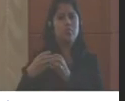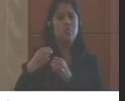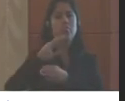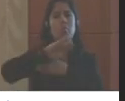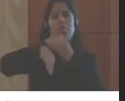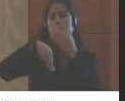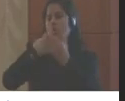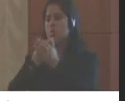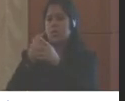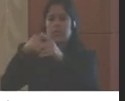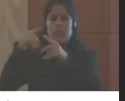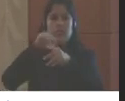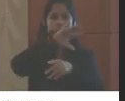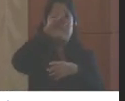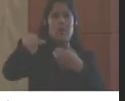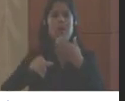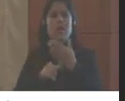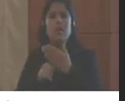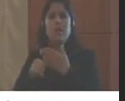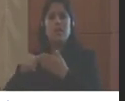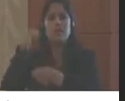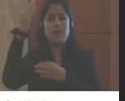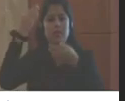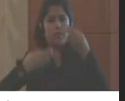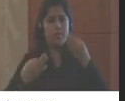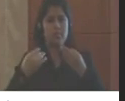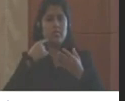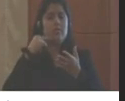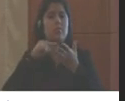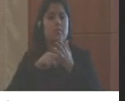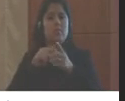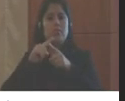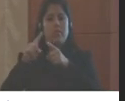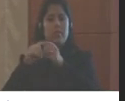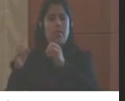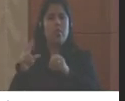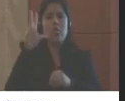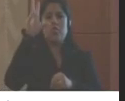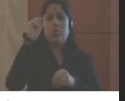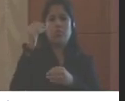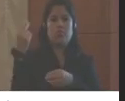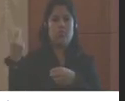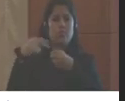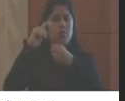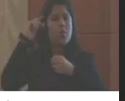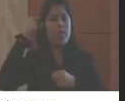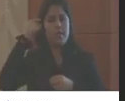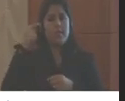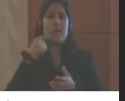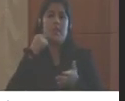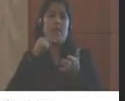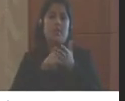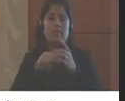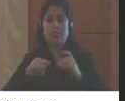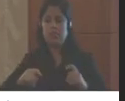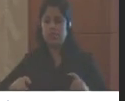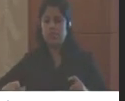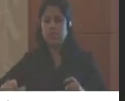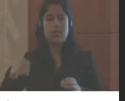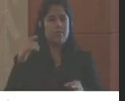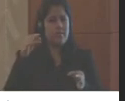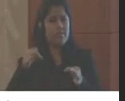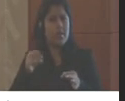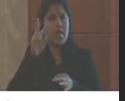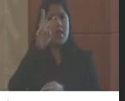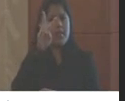effort of all of the institutions of federal administration as well as NGOs in order to maintain